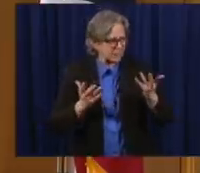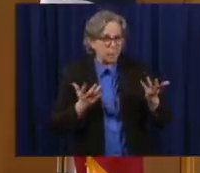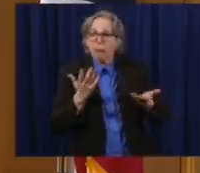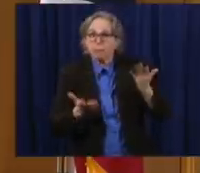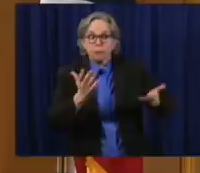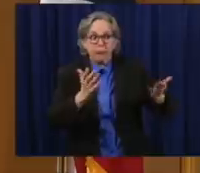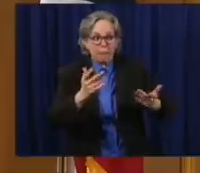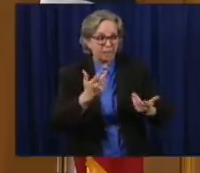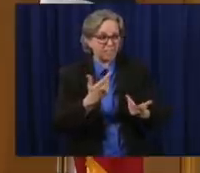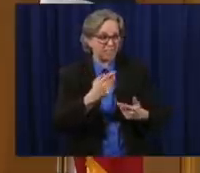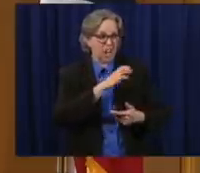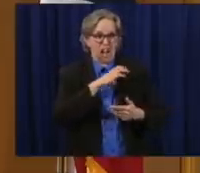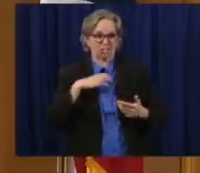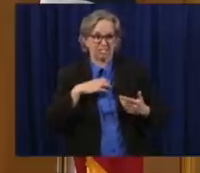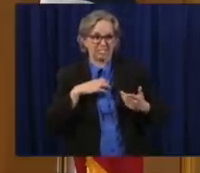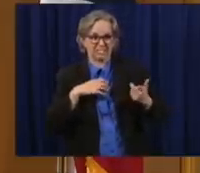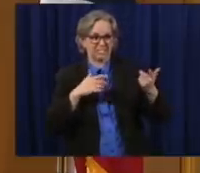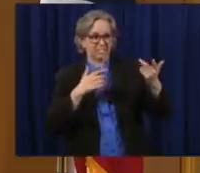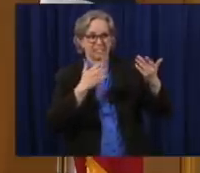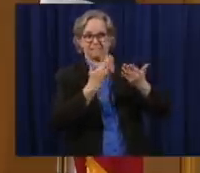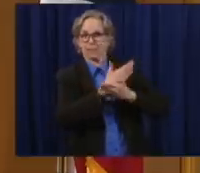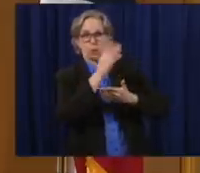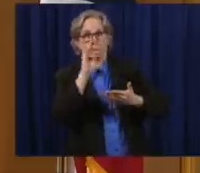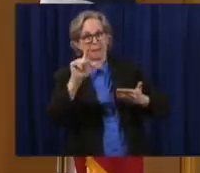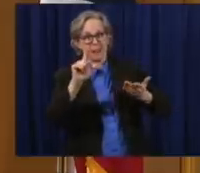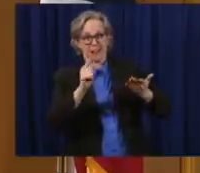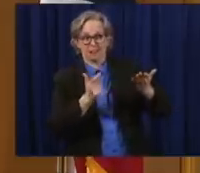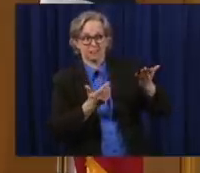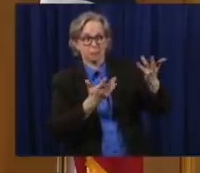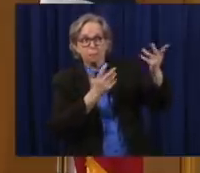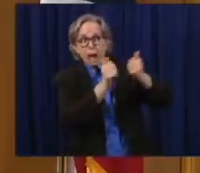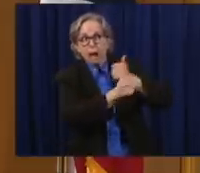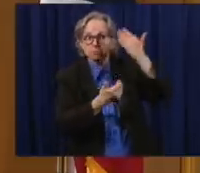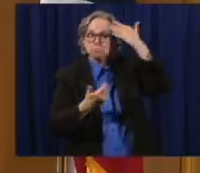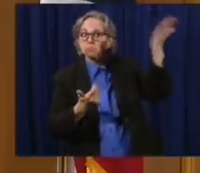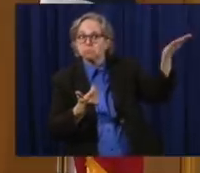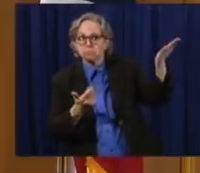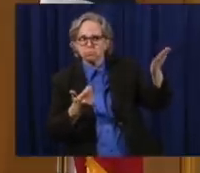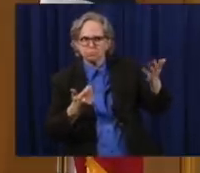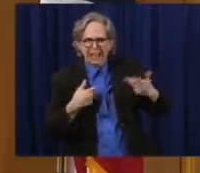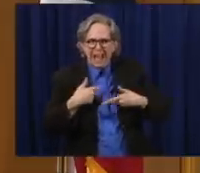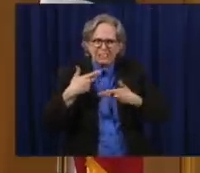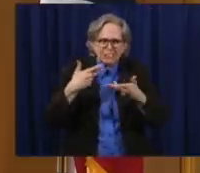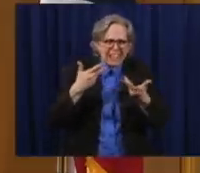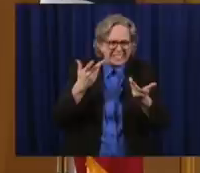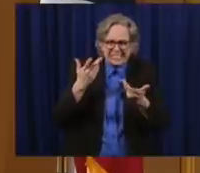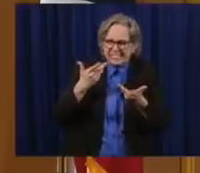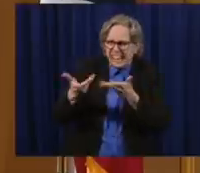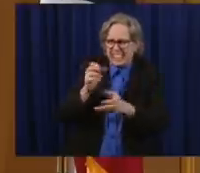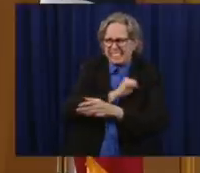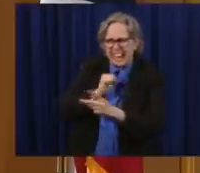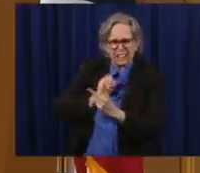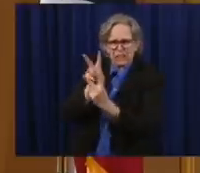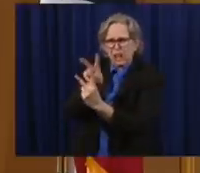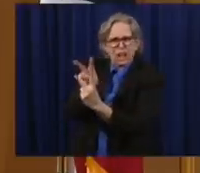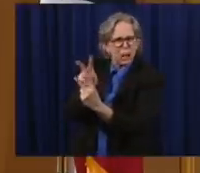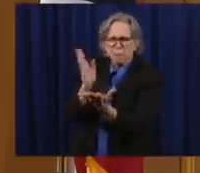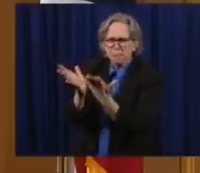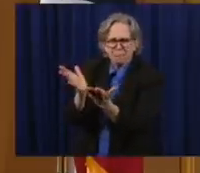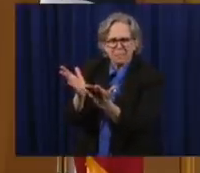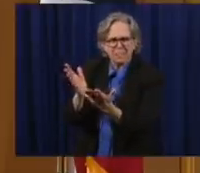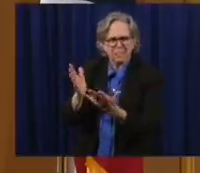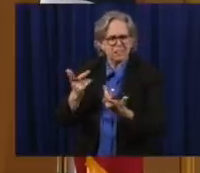Congress, I've expressed to them, our senators, and to our congressional delegation that